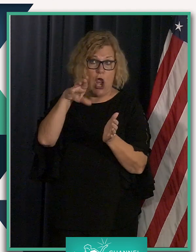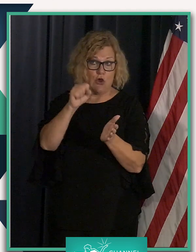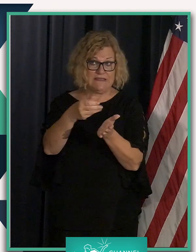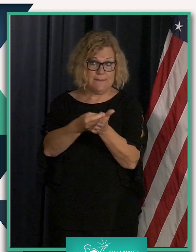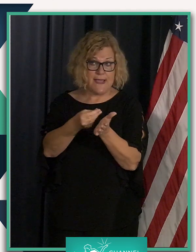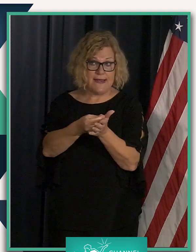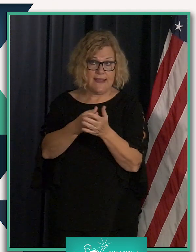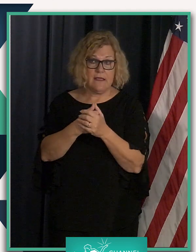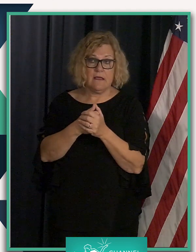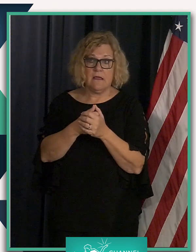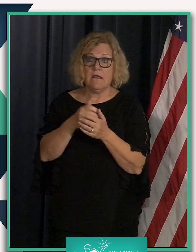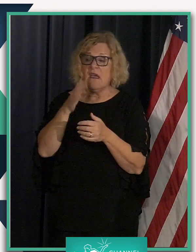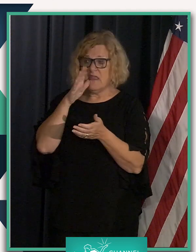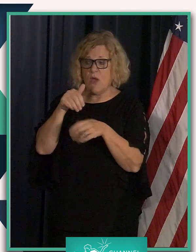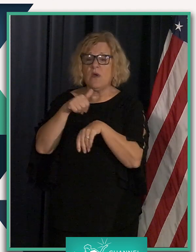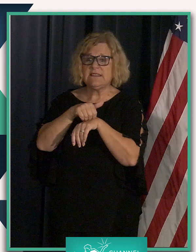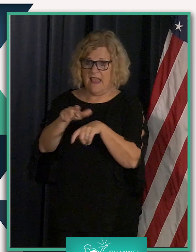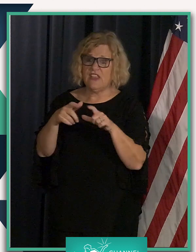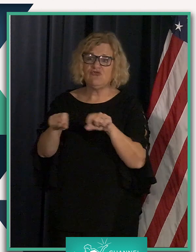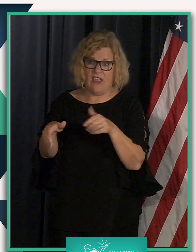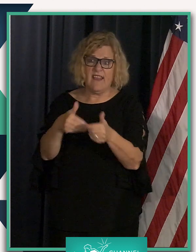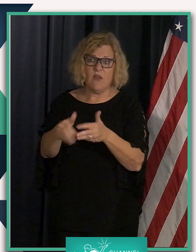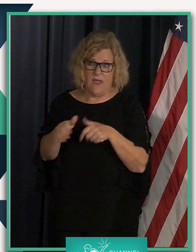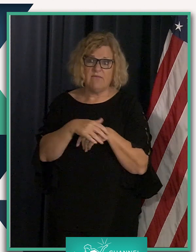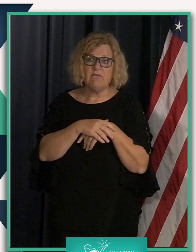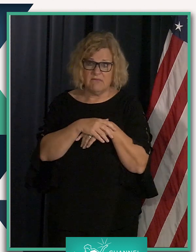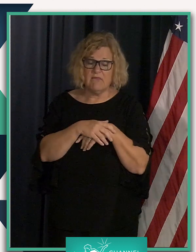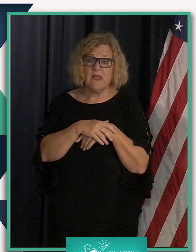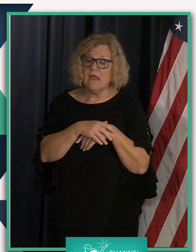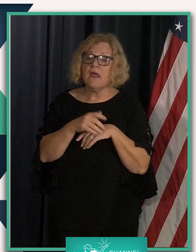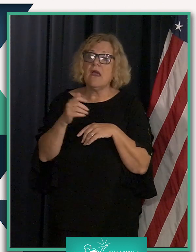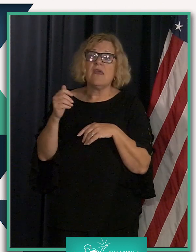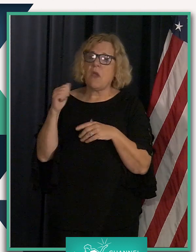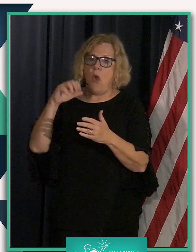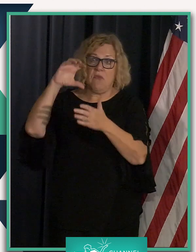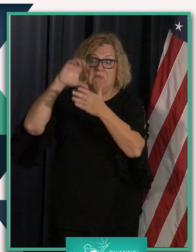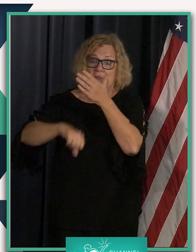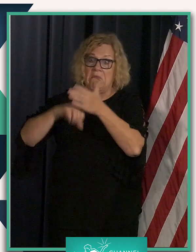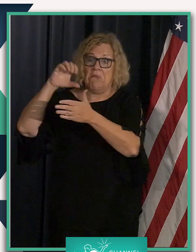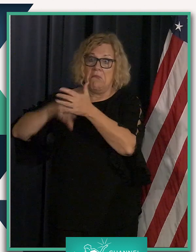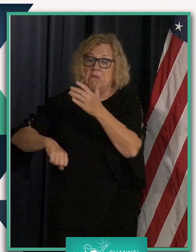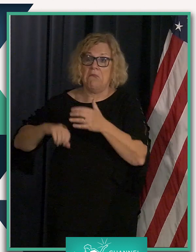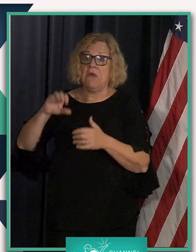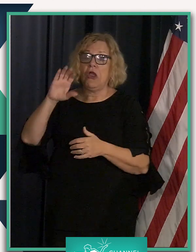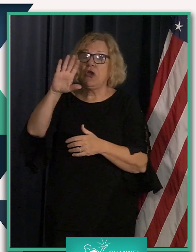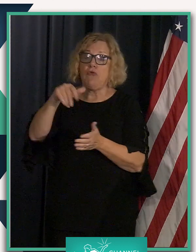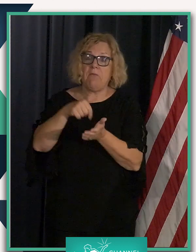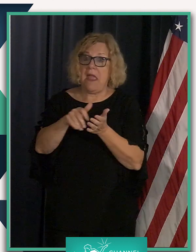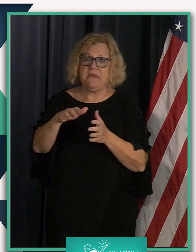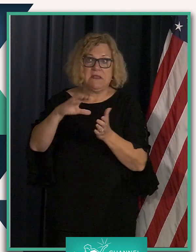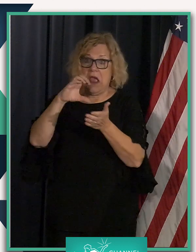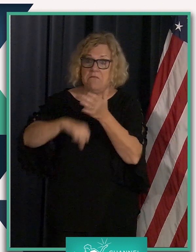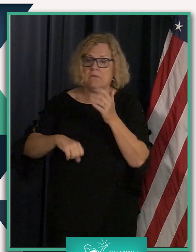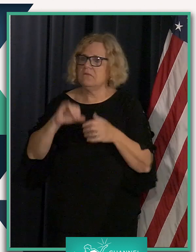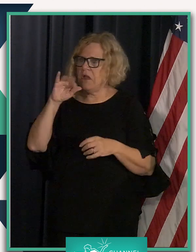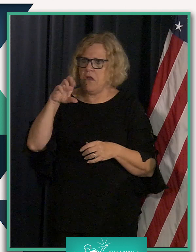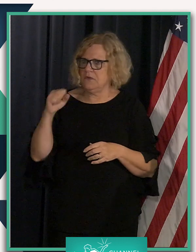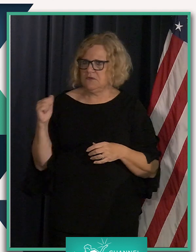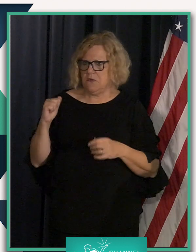money, they're going to send you the monthly payments anyway. They're not going to garnish your payments. The IRS